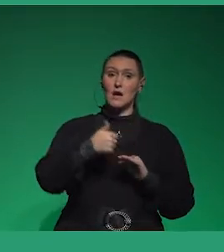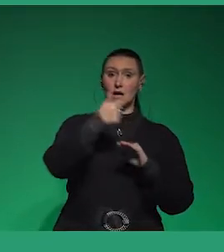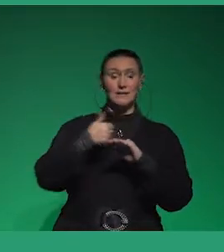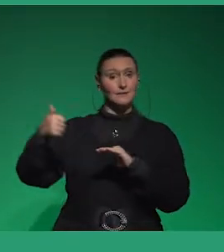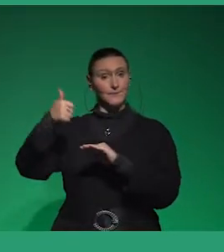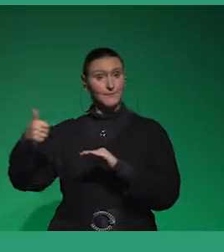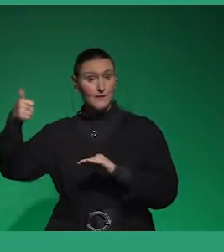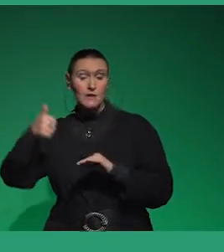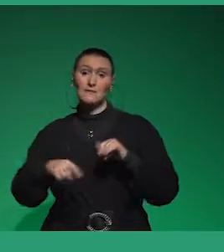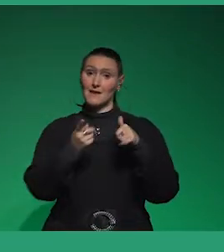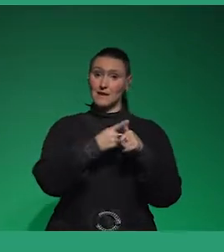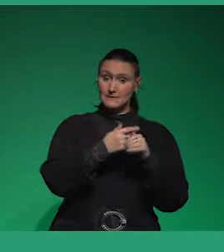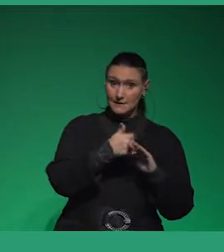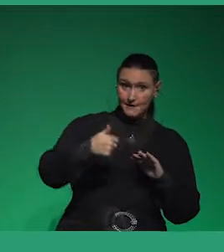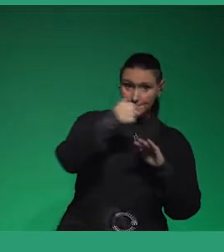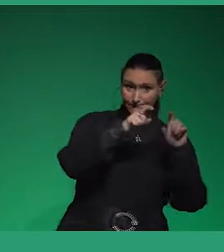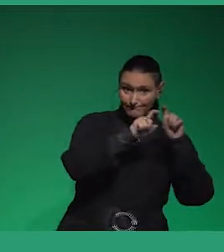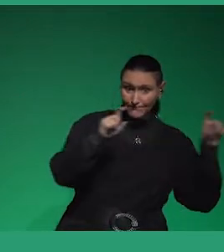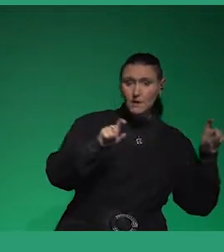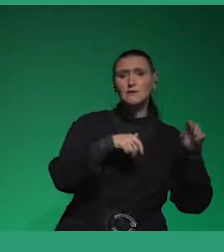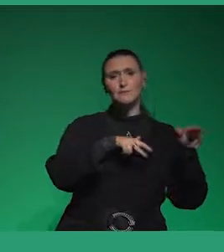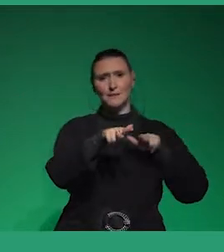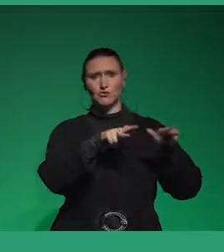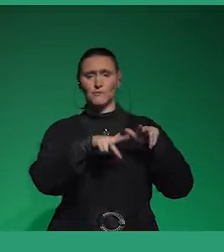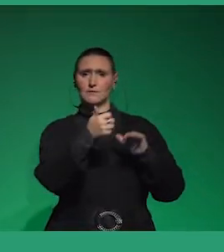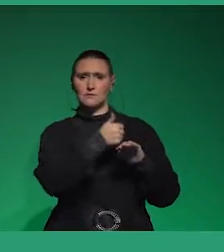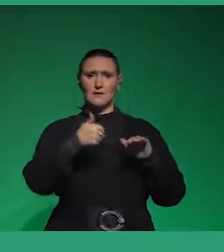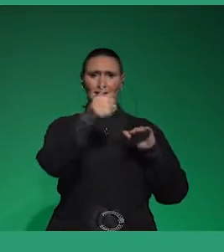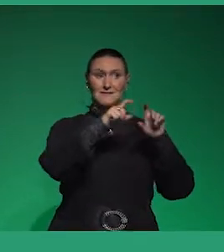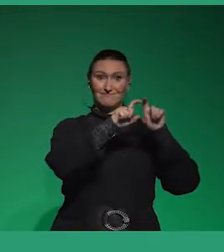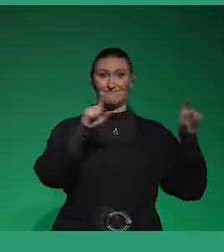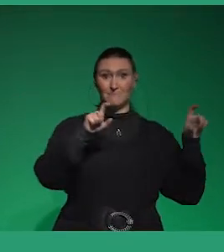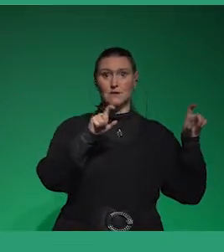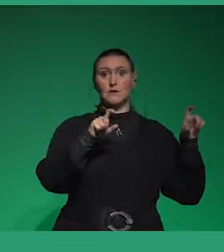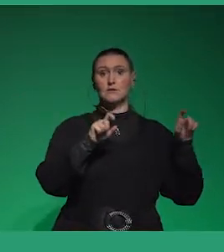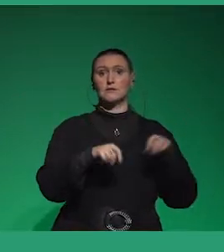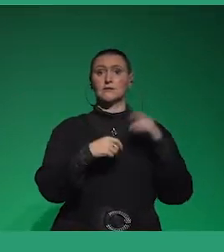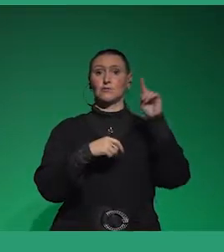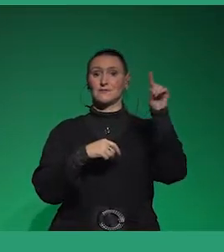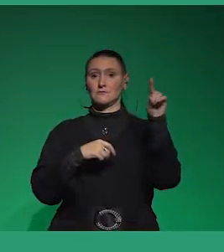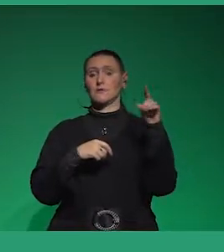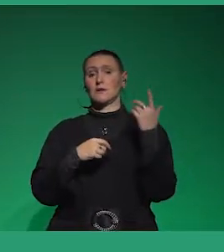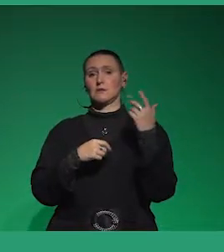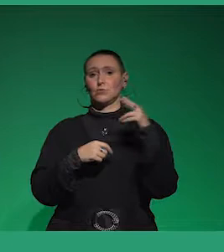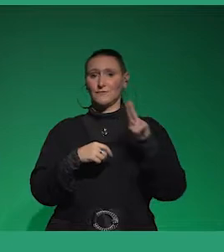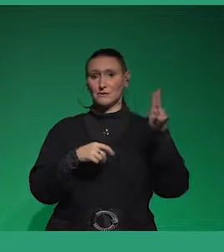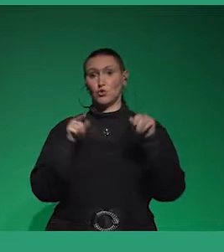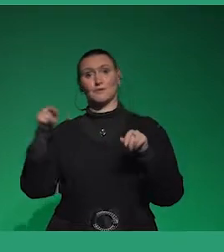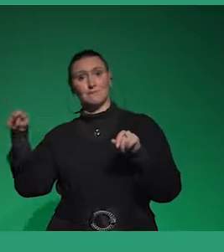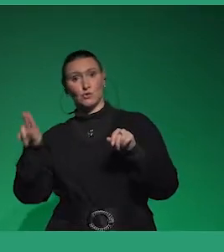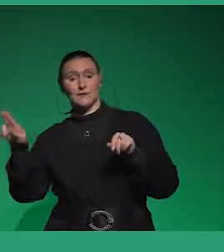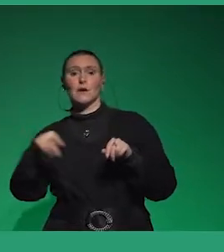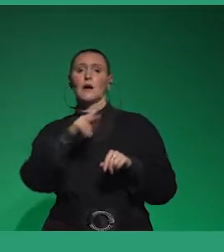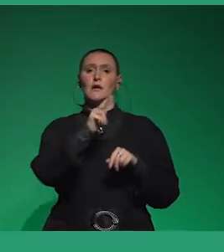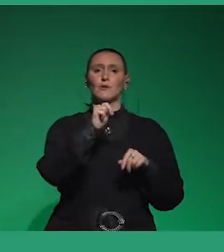is the joint management board between the 4 universities together. So such as Alexander